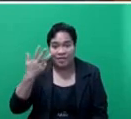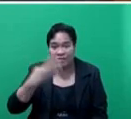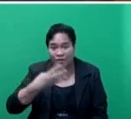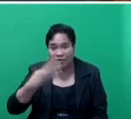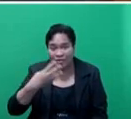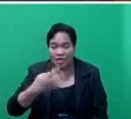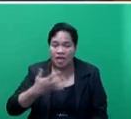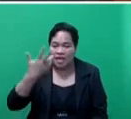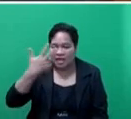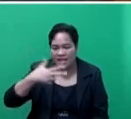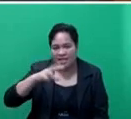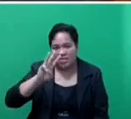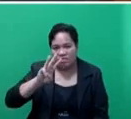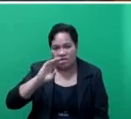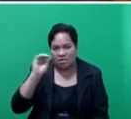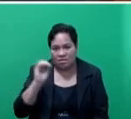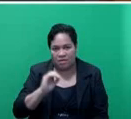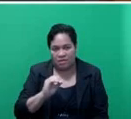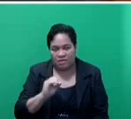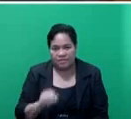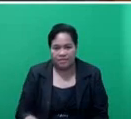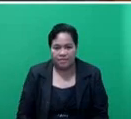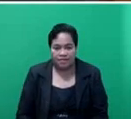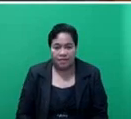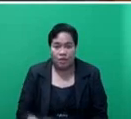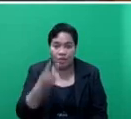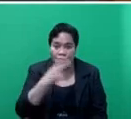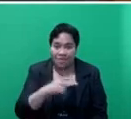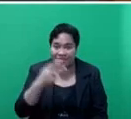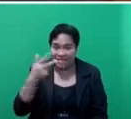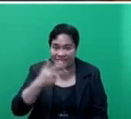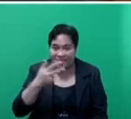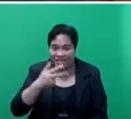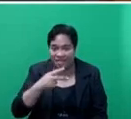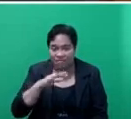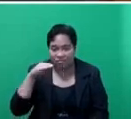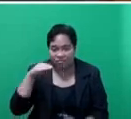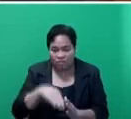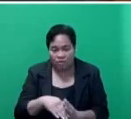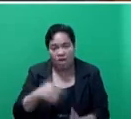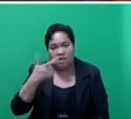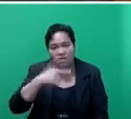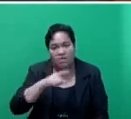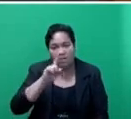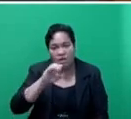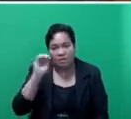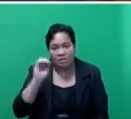was 83%. In 2018, it had fallen to